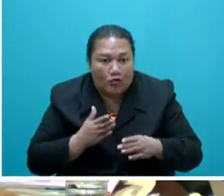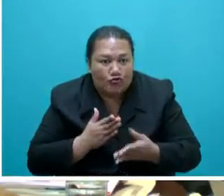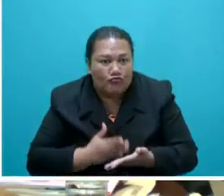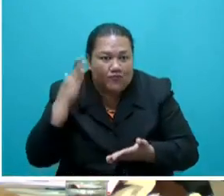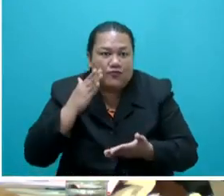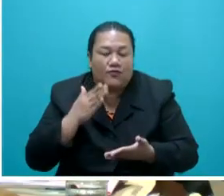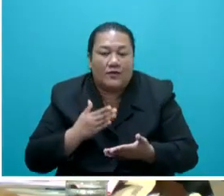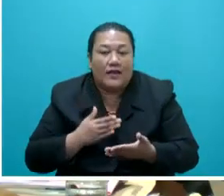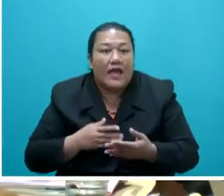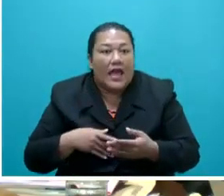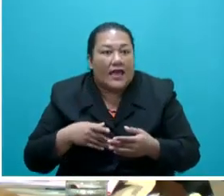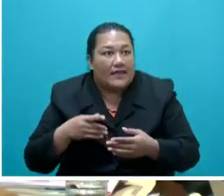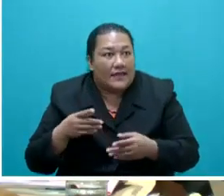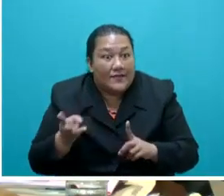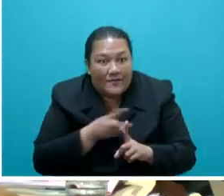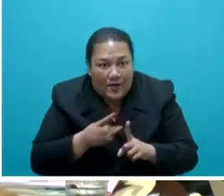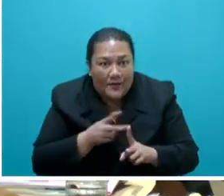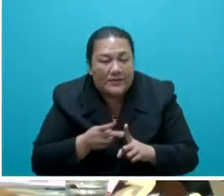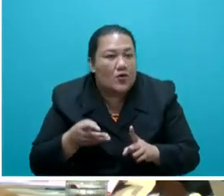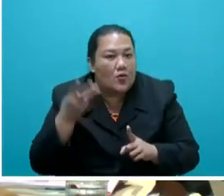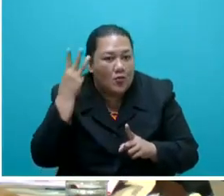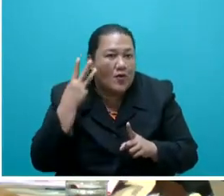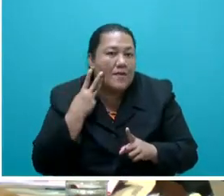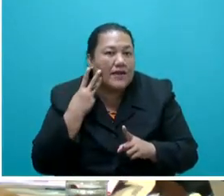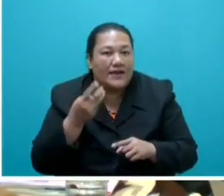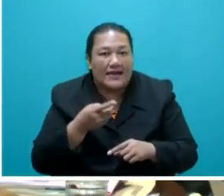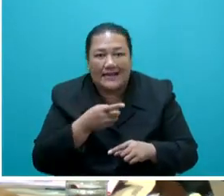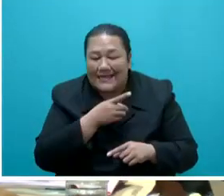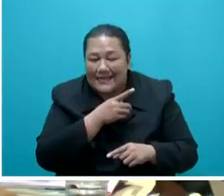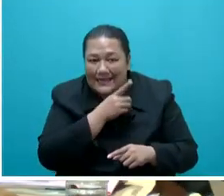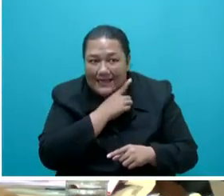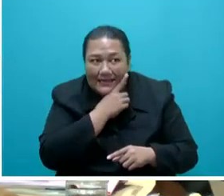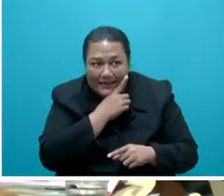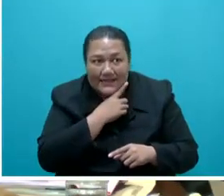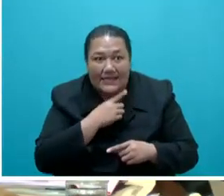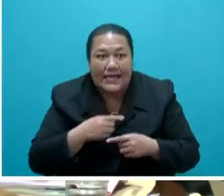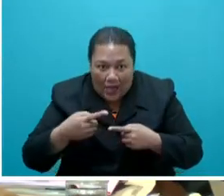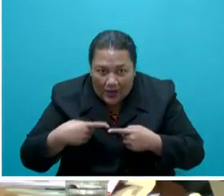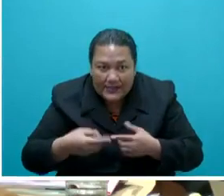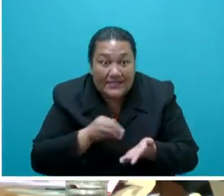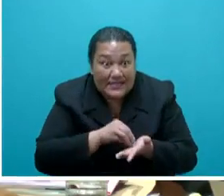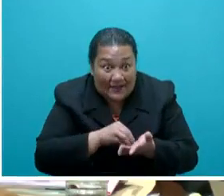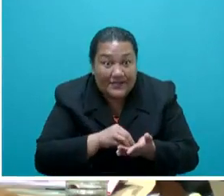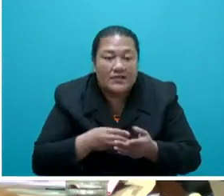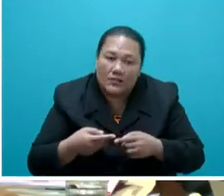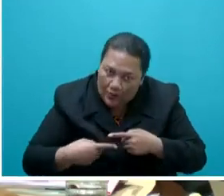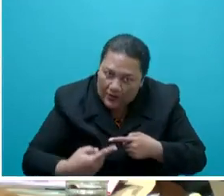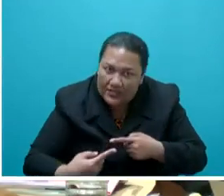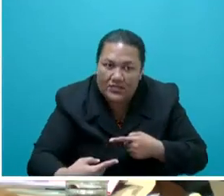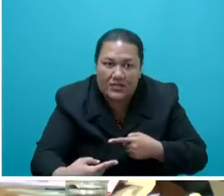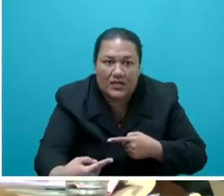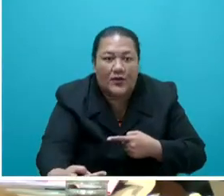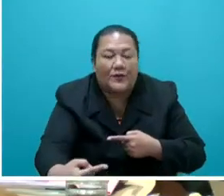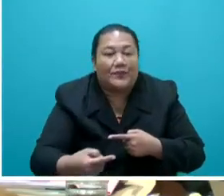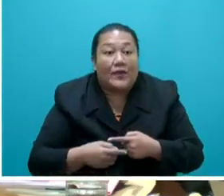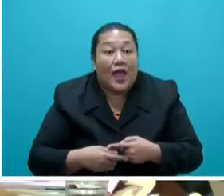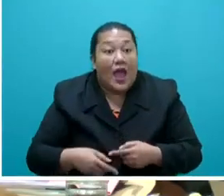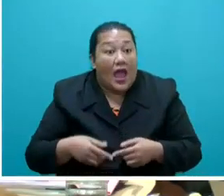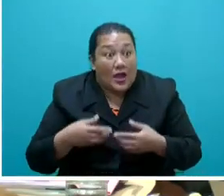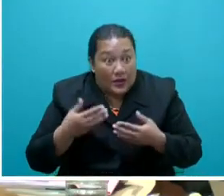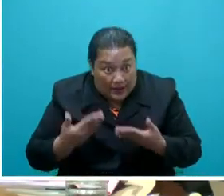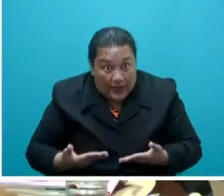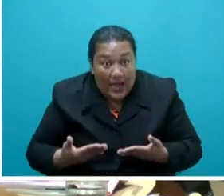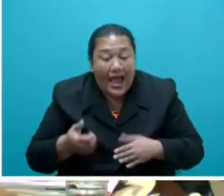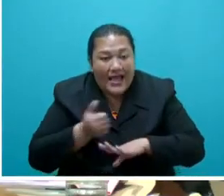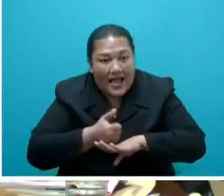concerted investment in violence against women and girls response services continues. And on this note, government acknowledges the